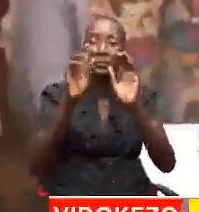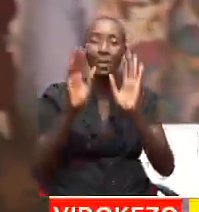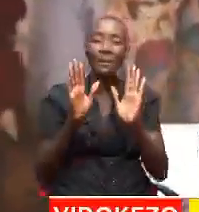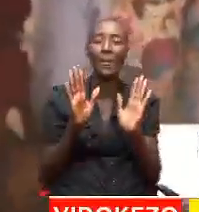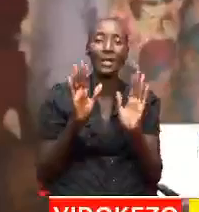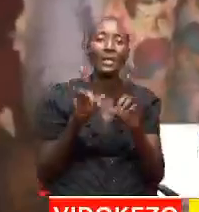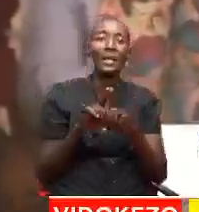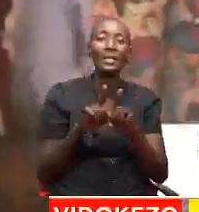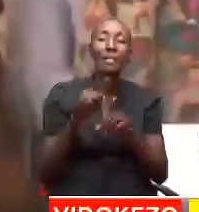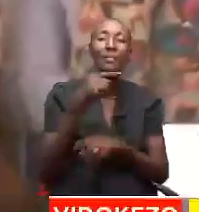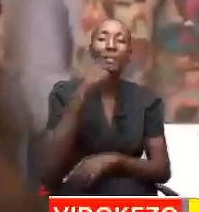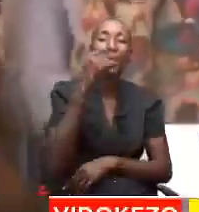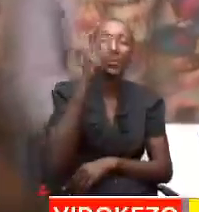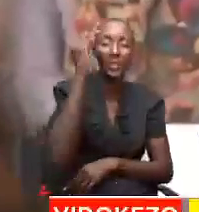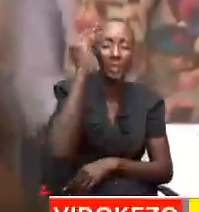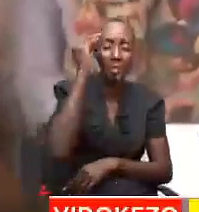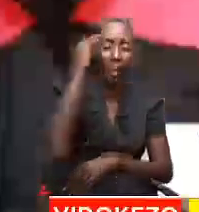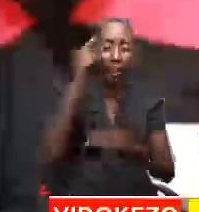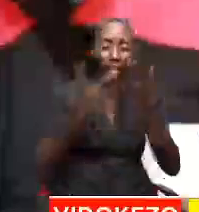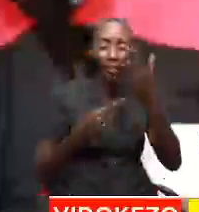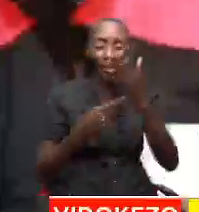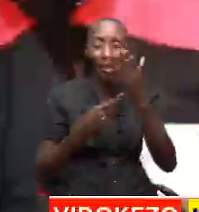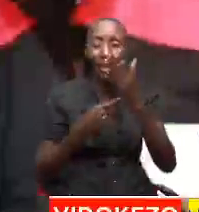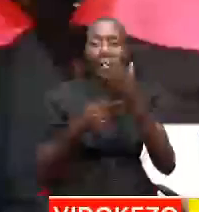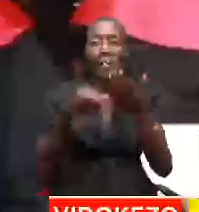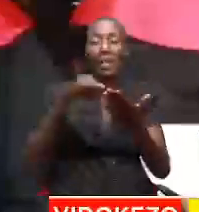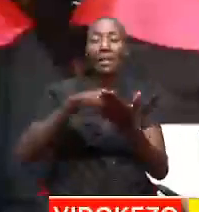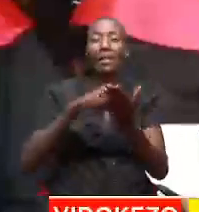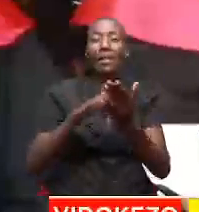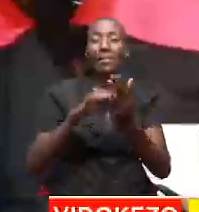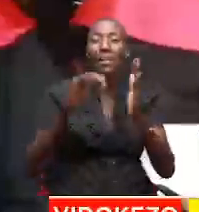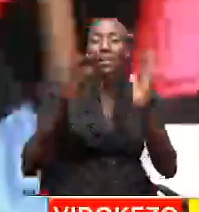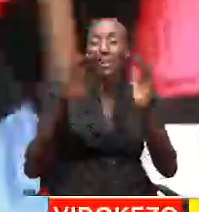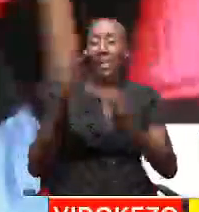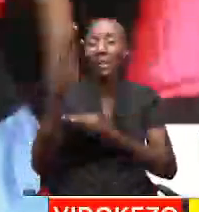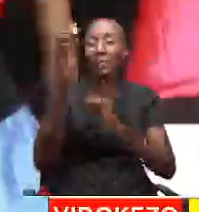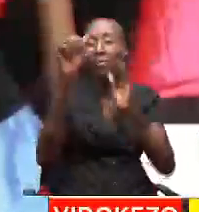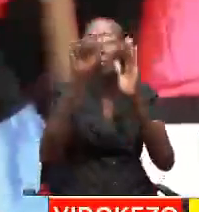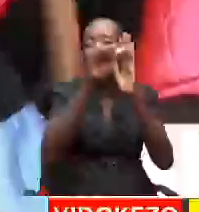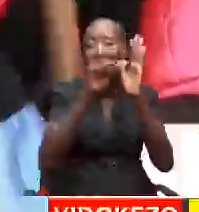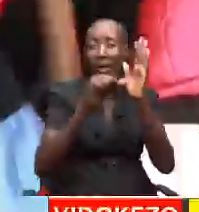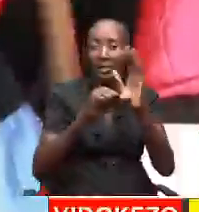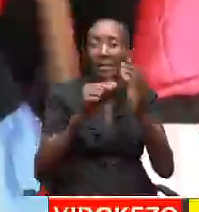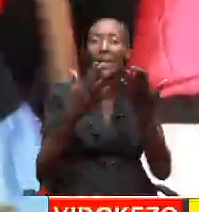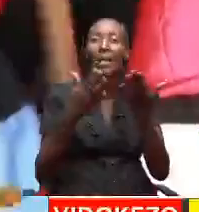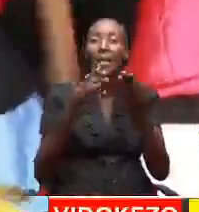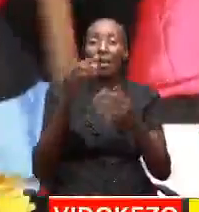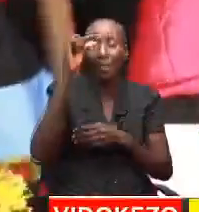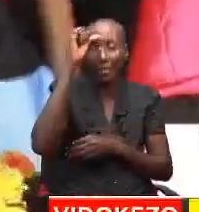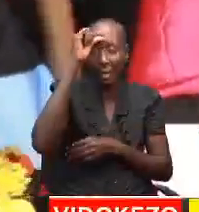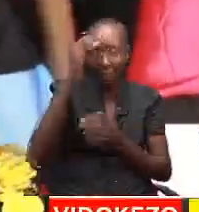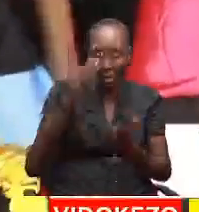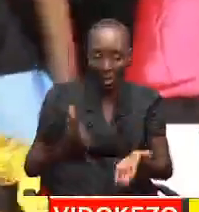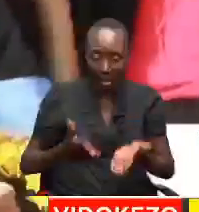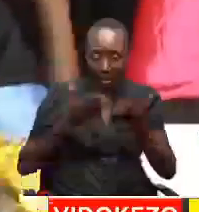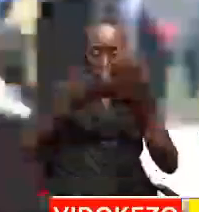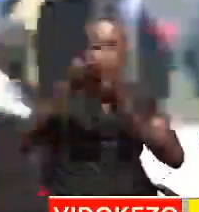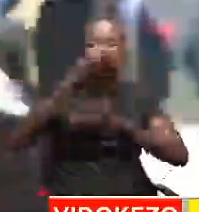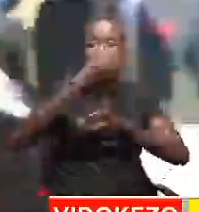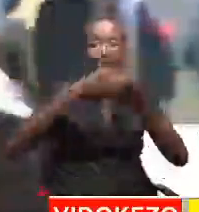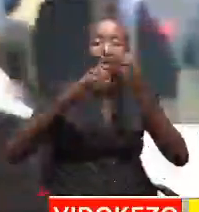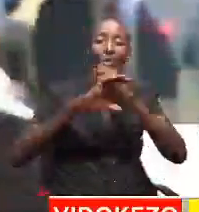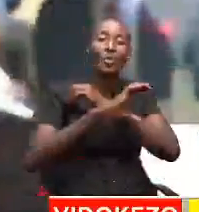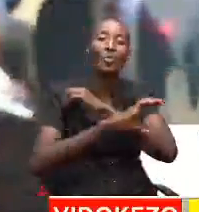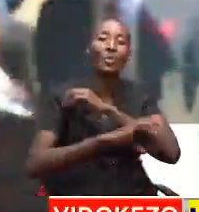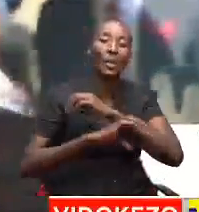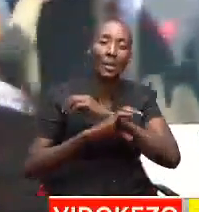ametaja kuwa masomo ya kiufundi ni mojawapo ya ajenda nne kuu za serikali, kwamba utaimarisha uchumi wa nchi. This is exactly